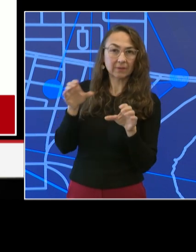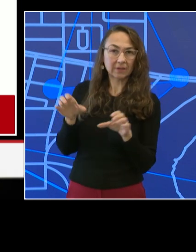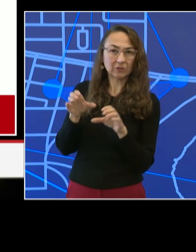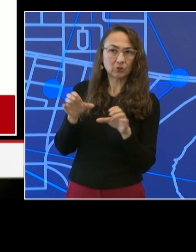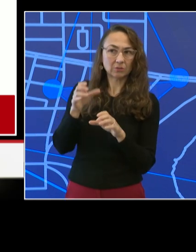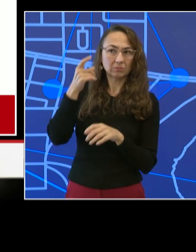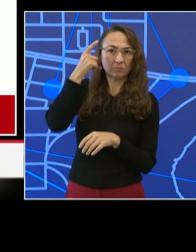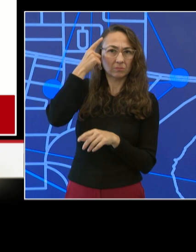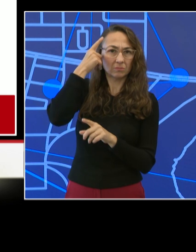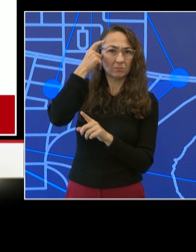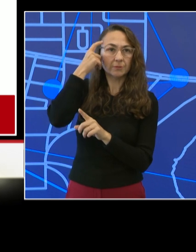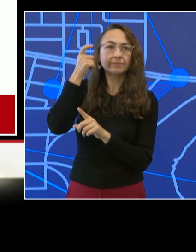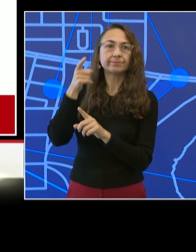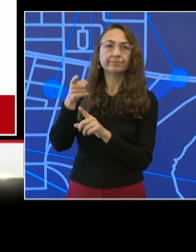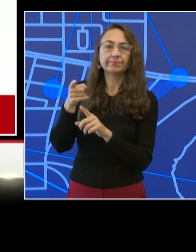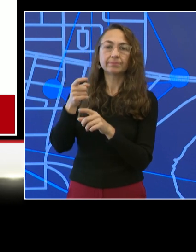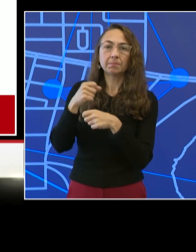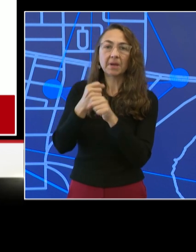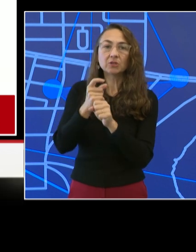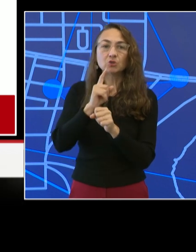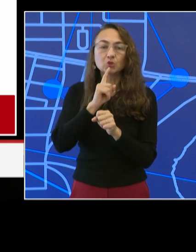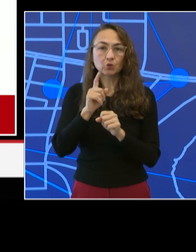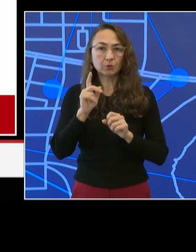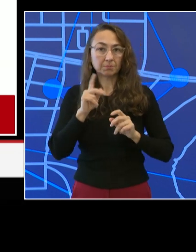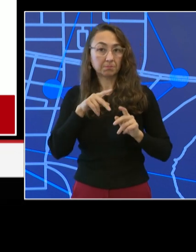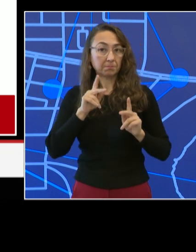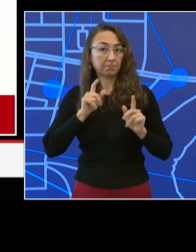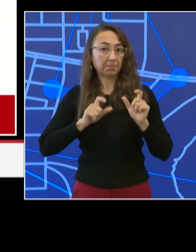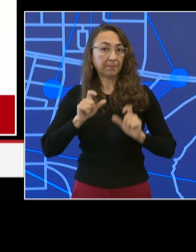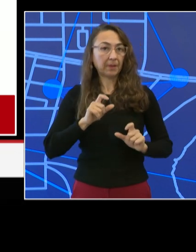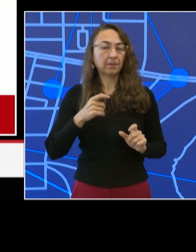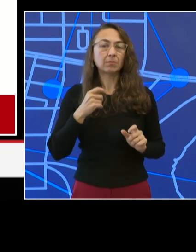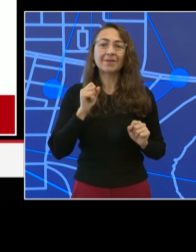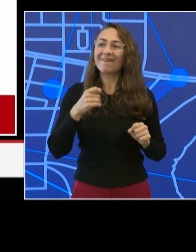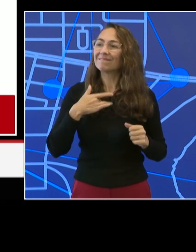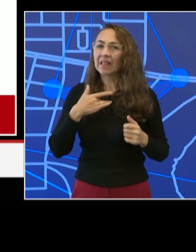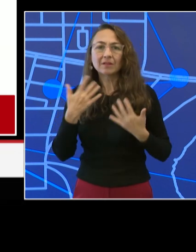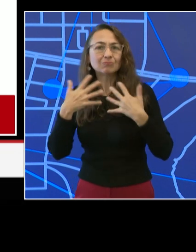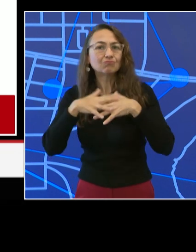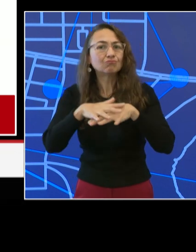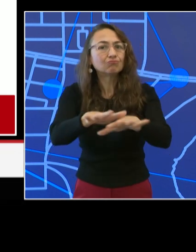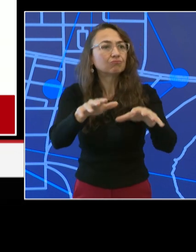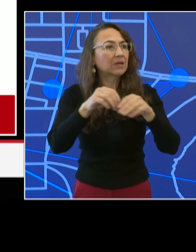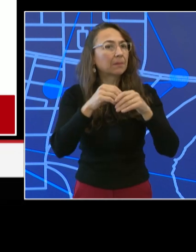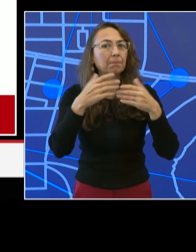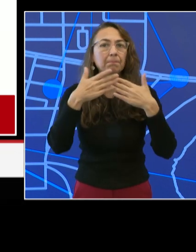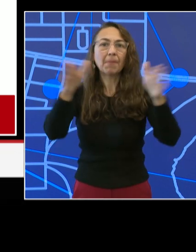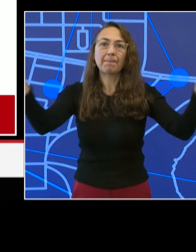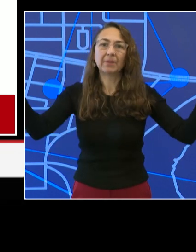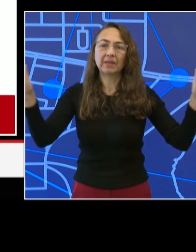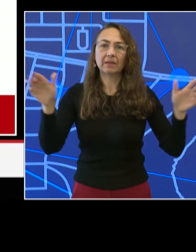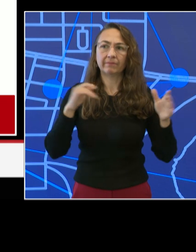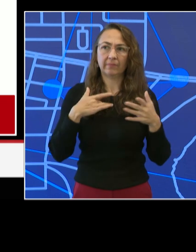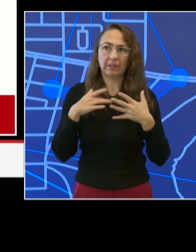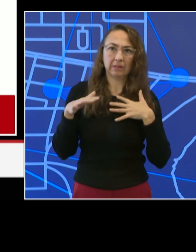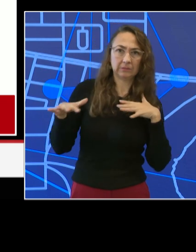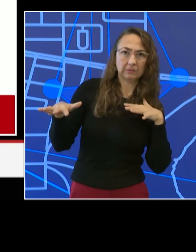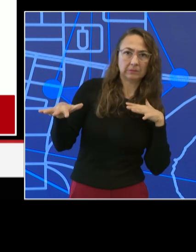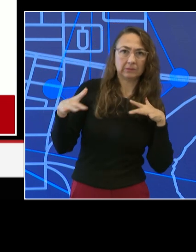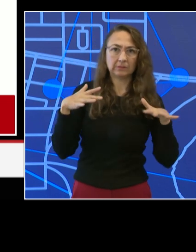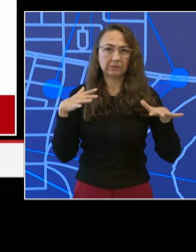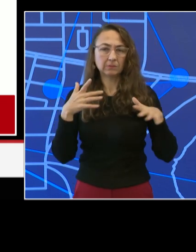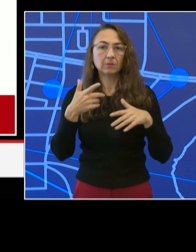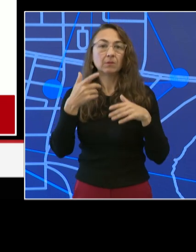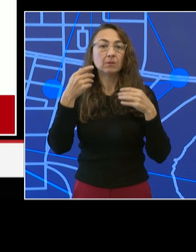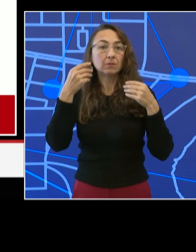that has had impact. Organized retail theft, certainly last year we were seeing significant increases like our counterparts across